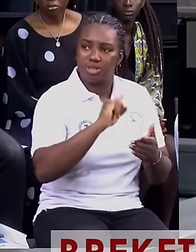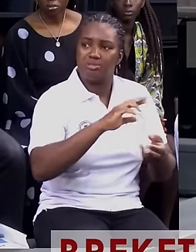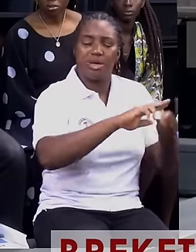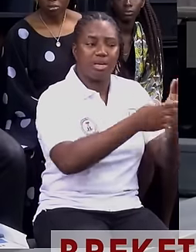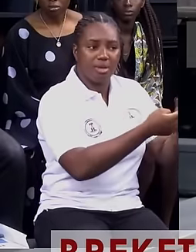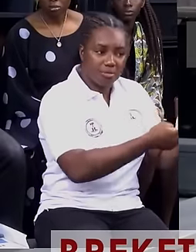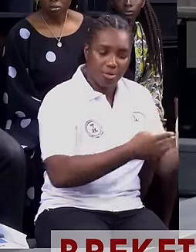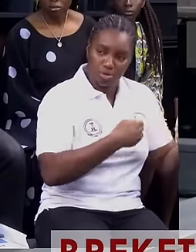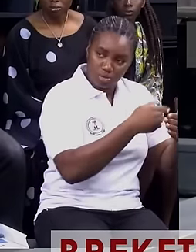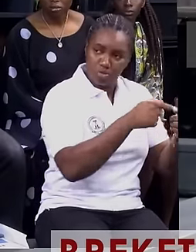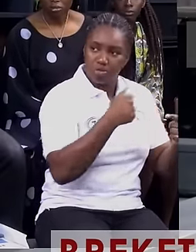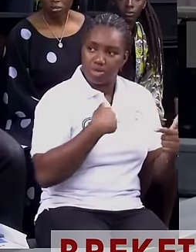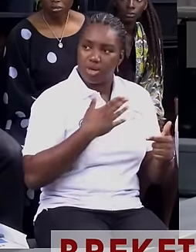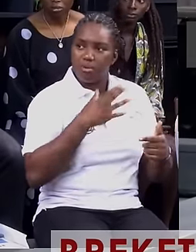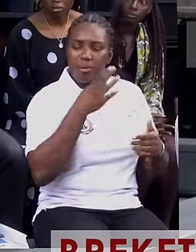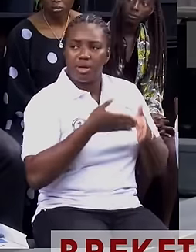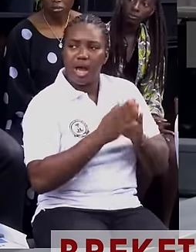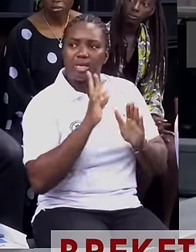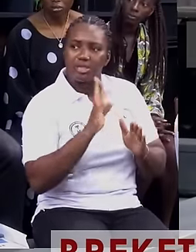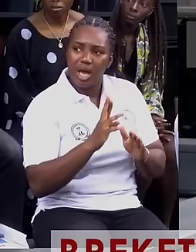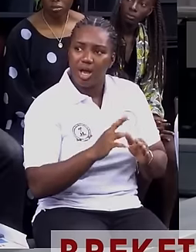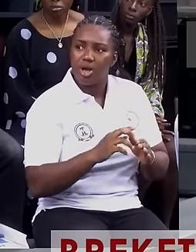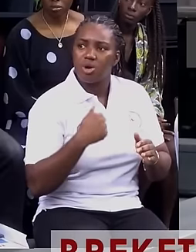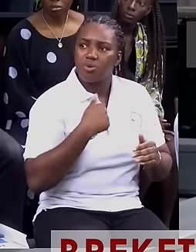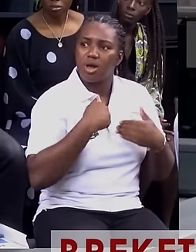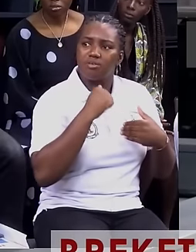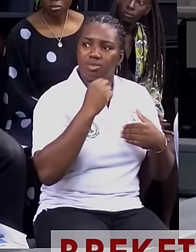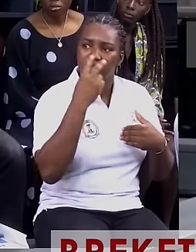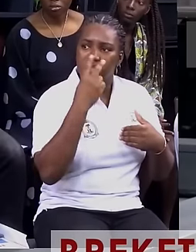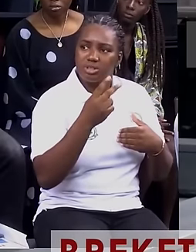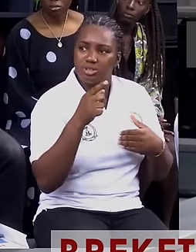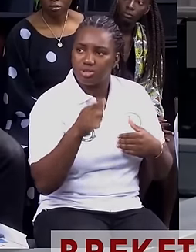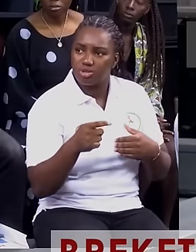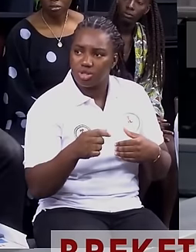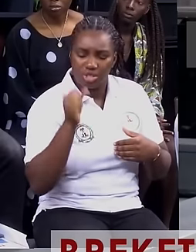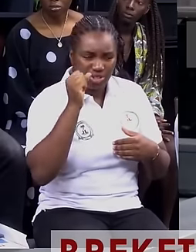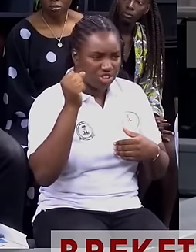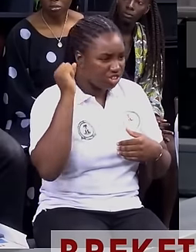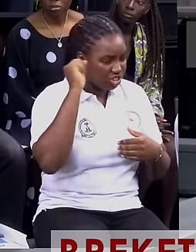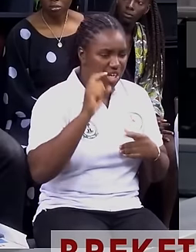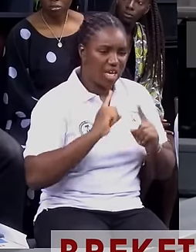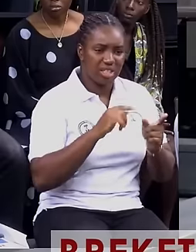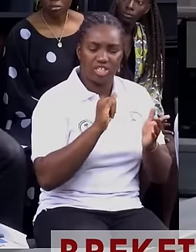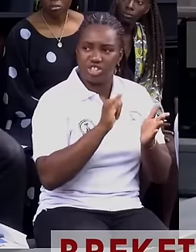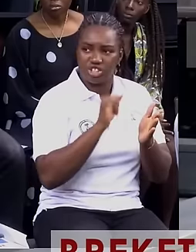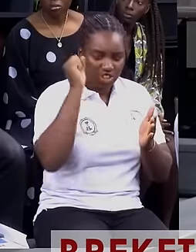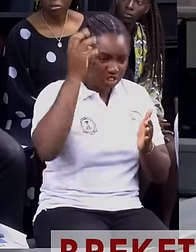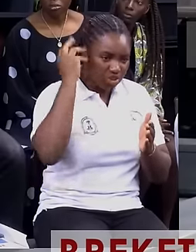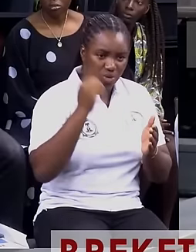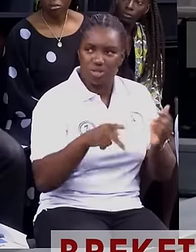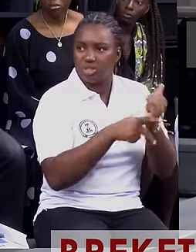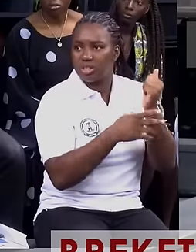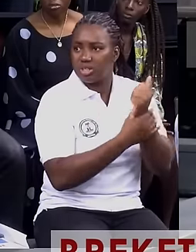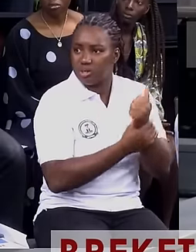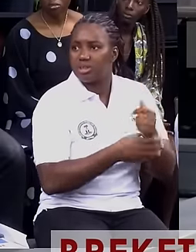neighbor. My mom was asking her, what happened to you? You've not seen. She said she was kidnapped. I was like, where? She said, they do. I said, where? The same